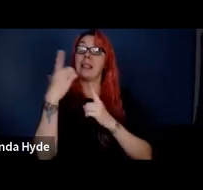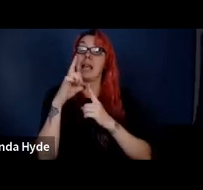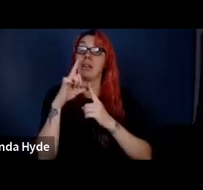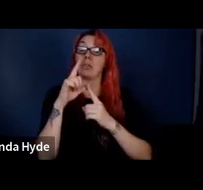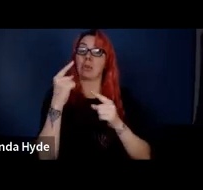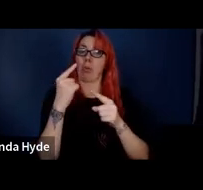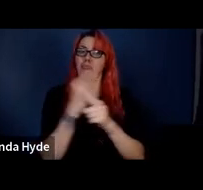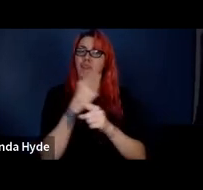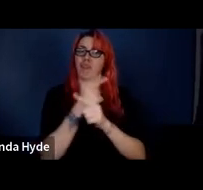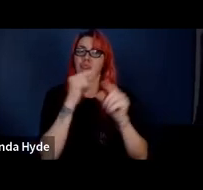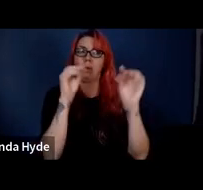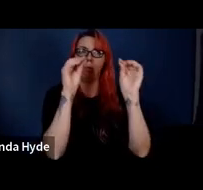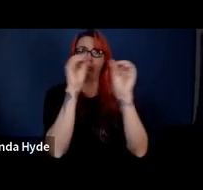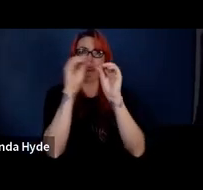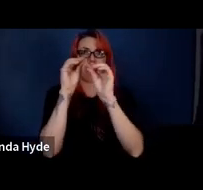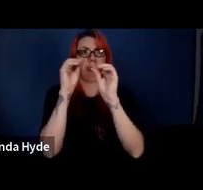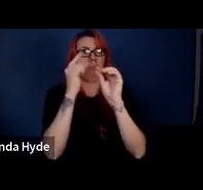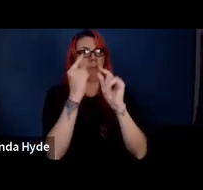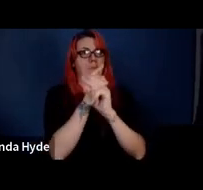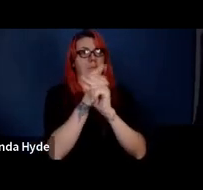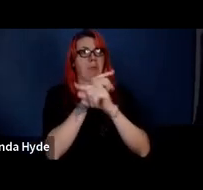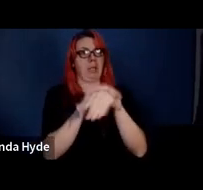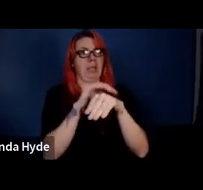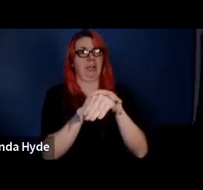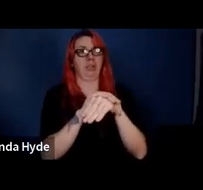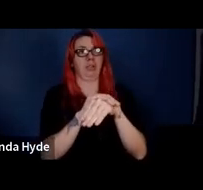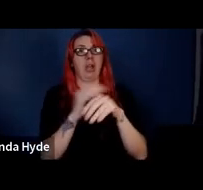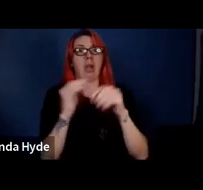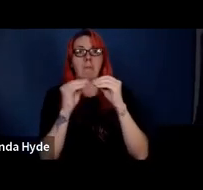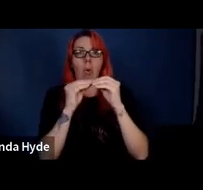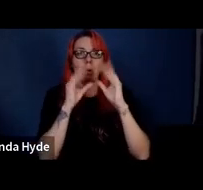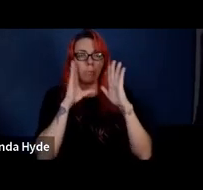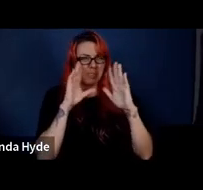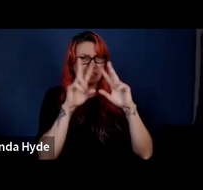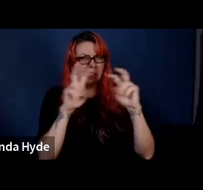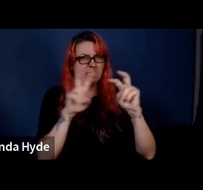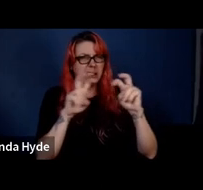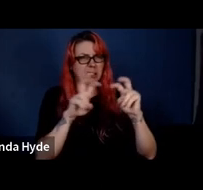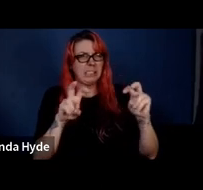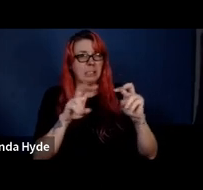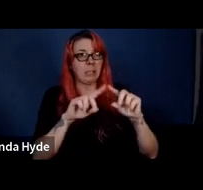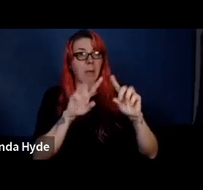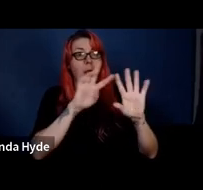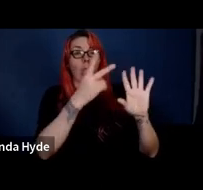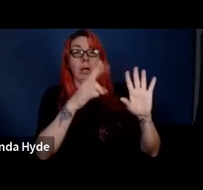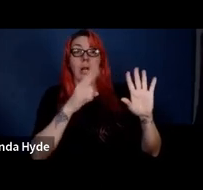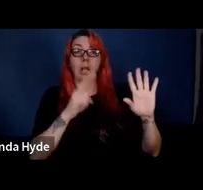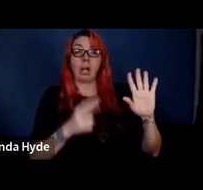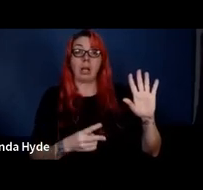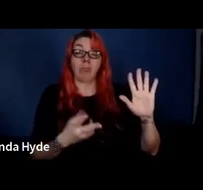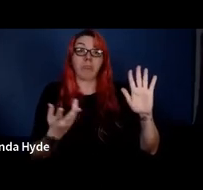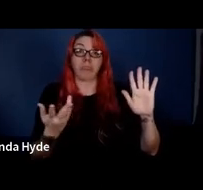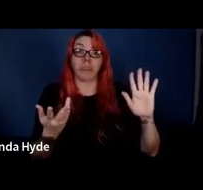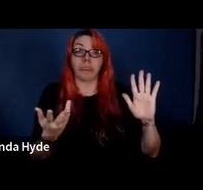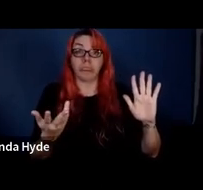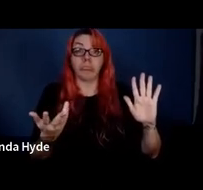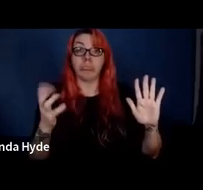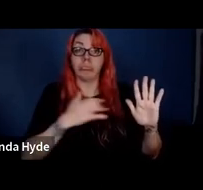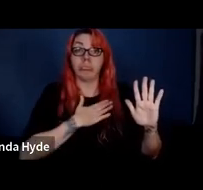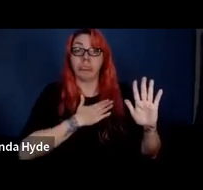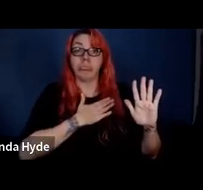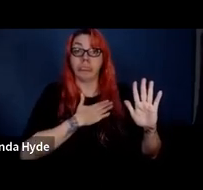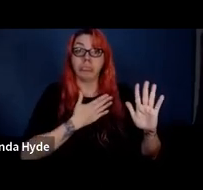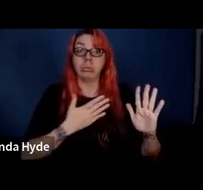I'm learning and how I'm reading. Ah, I see. So you're kind of, thank you. That helps to answer the question. So that's a learning from me today and